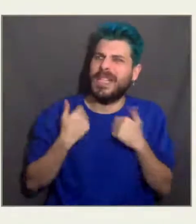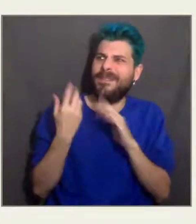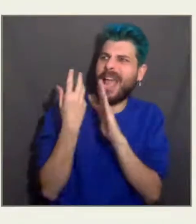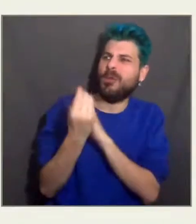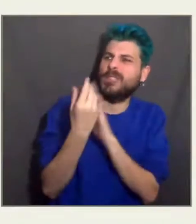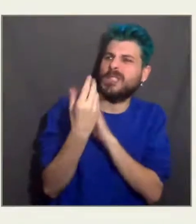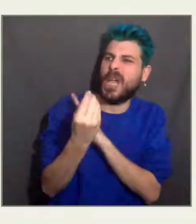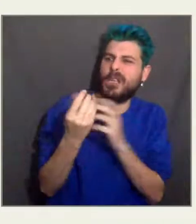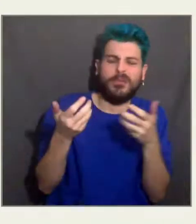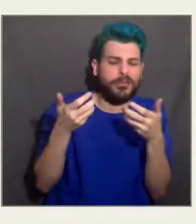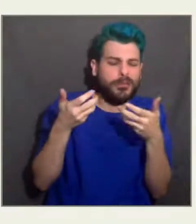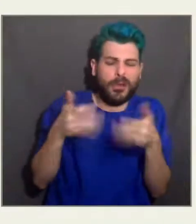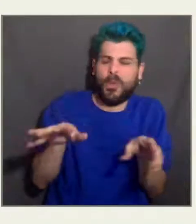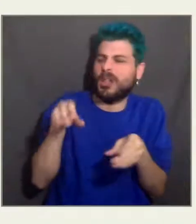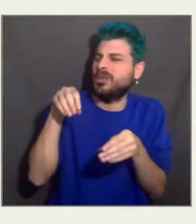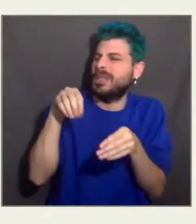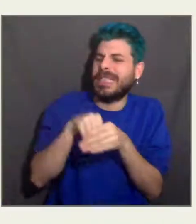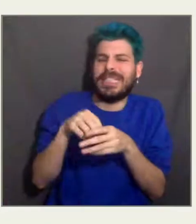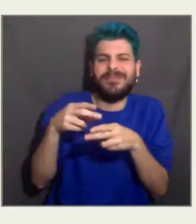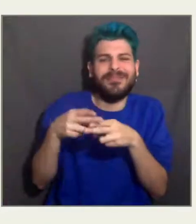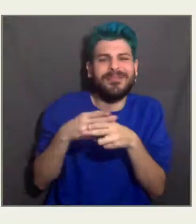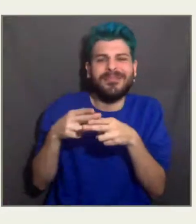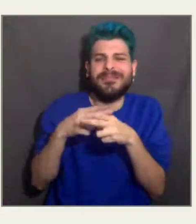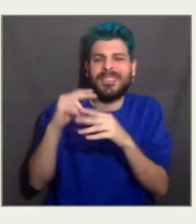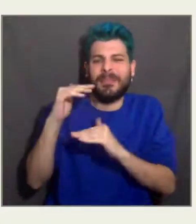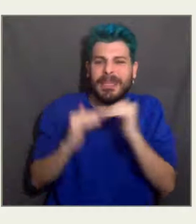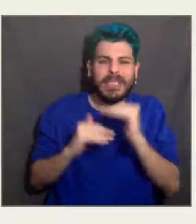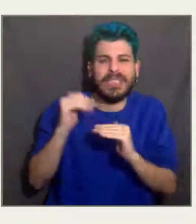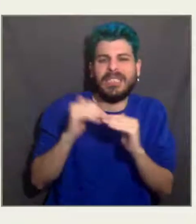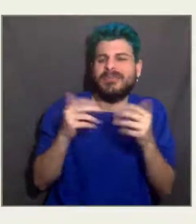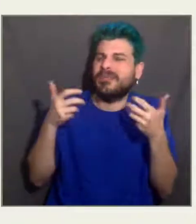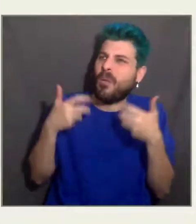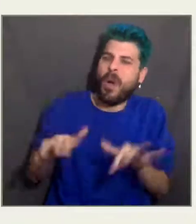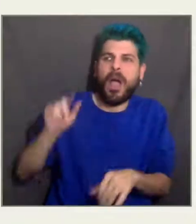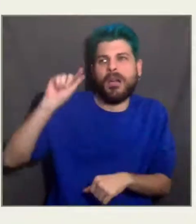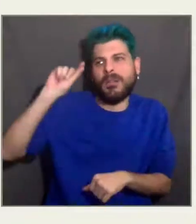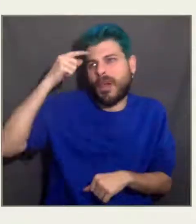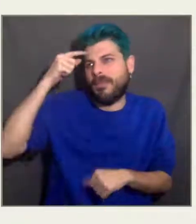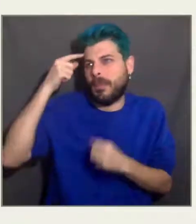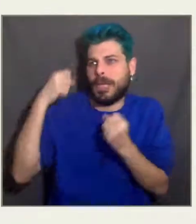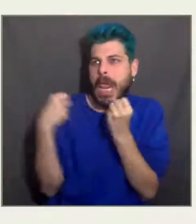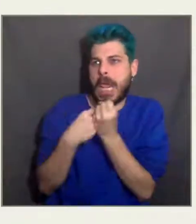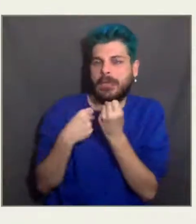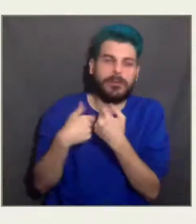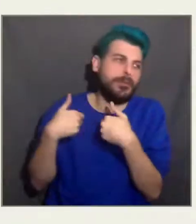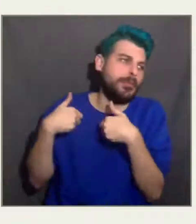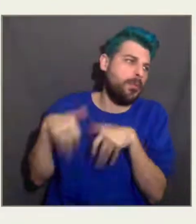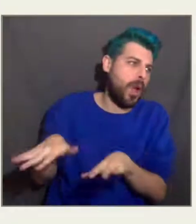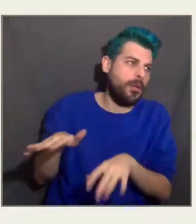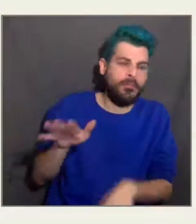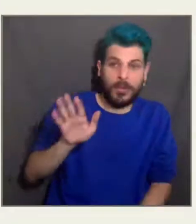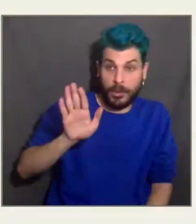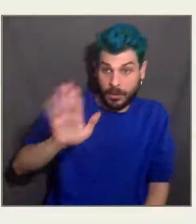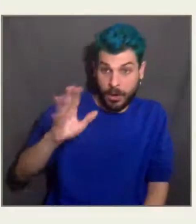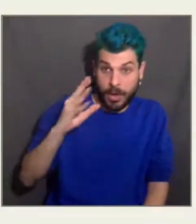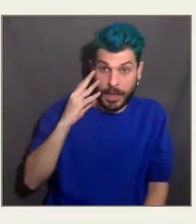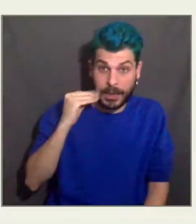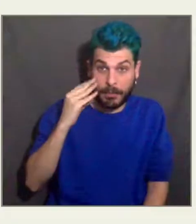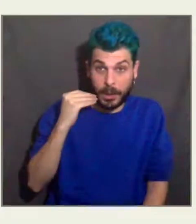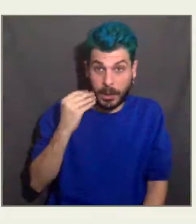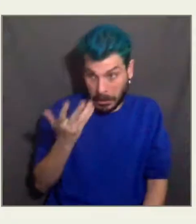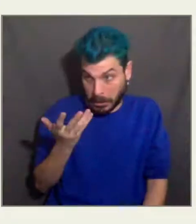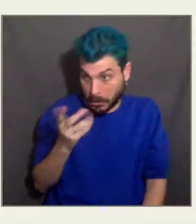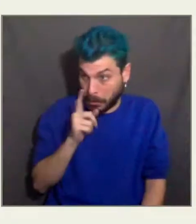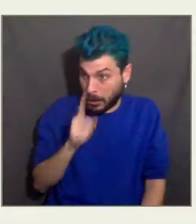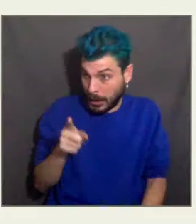or accept other government or nonprofit assistance. In your estimation, is that true? And if so, what are the tools for